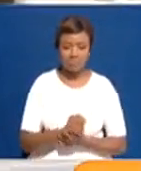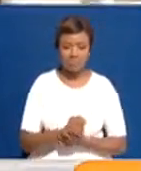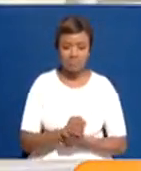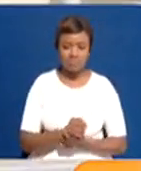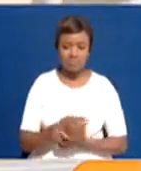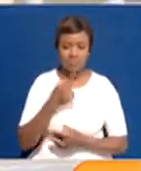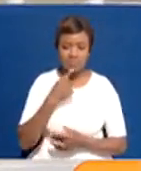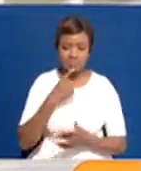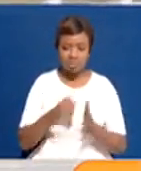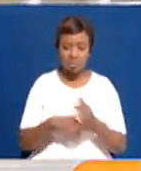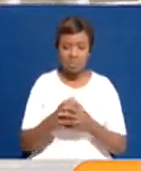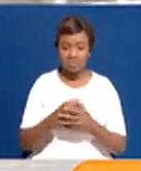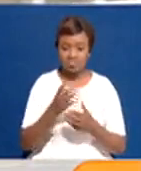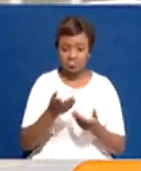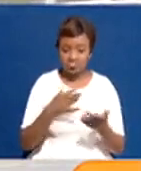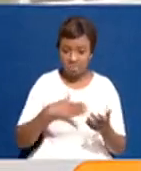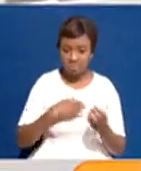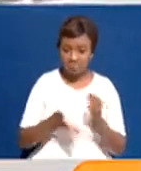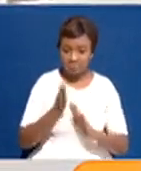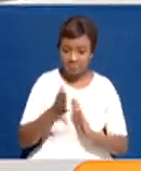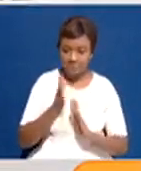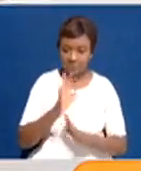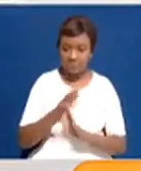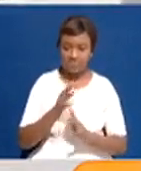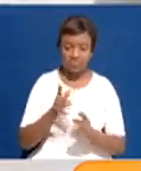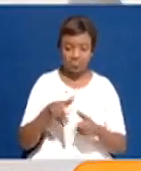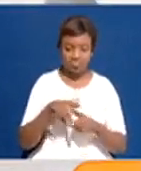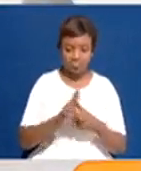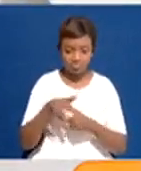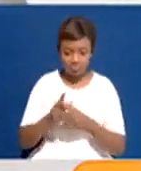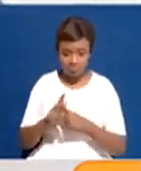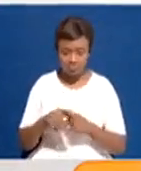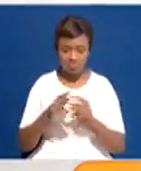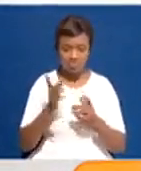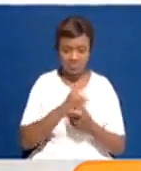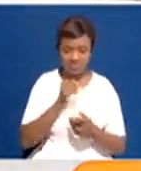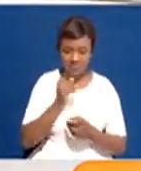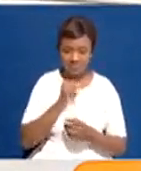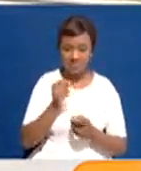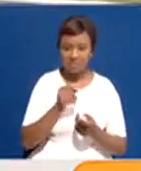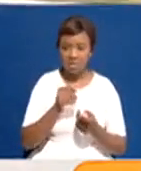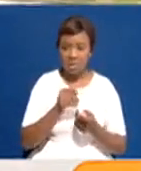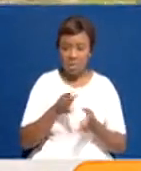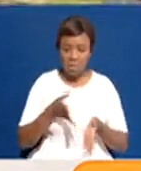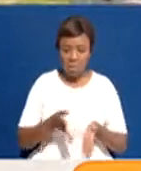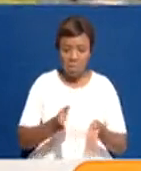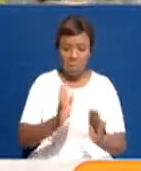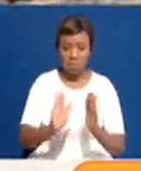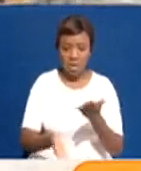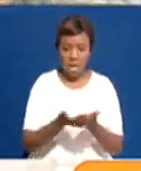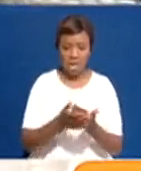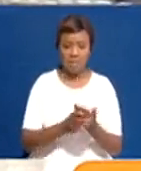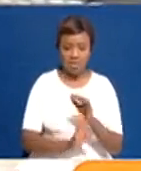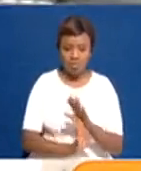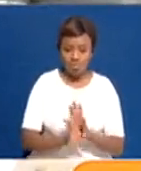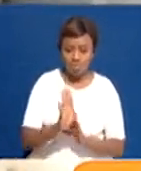the completion of a number of roads linking Kenya to other countries under the Northern Corridor Belt, saying that it will spur growth